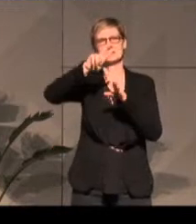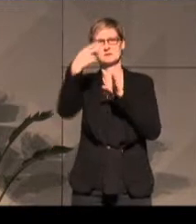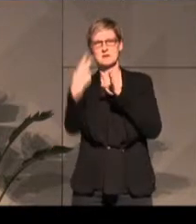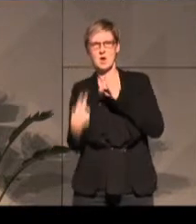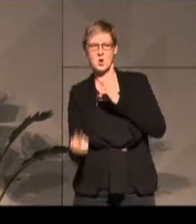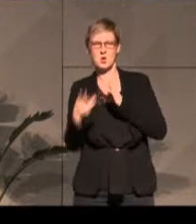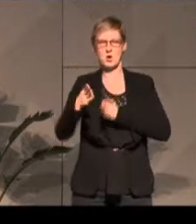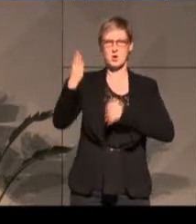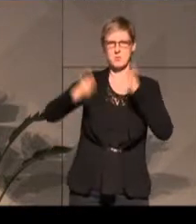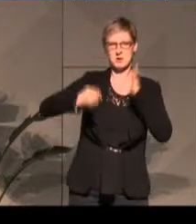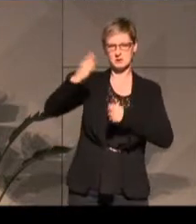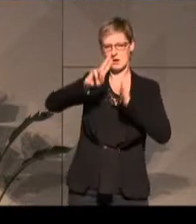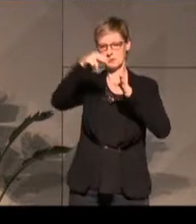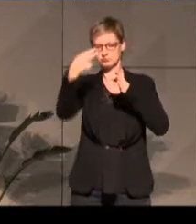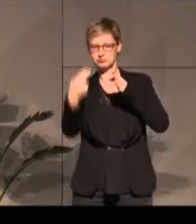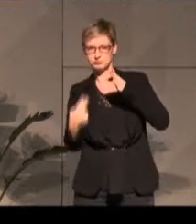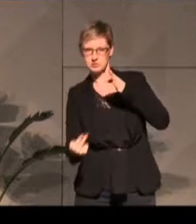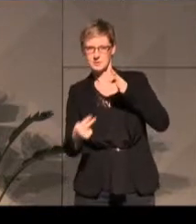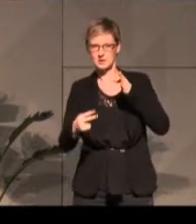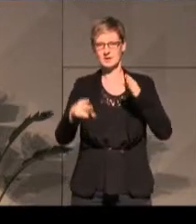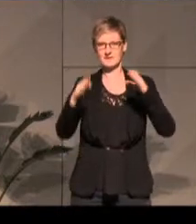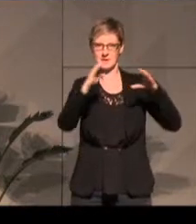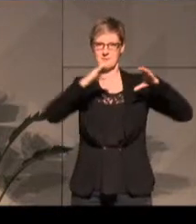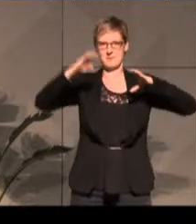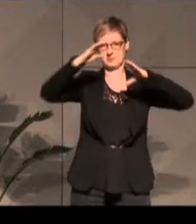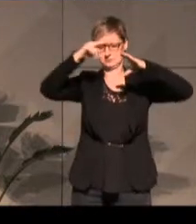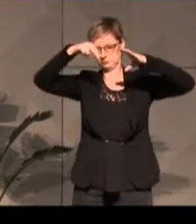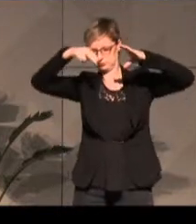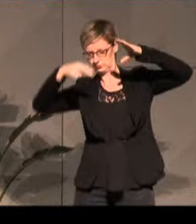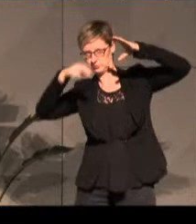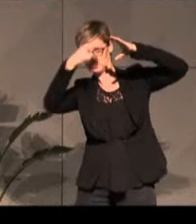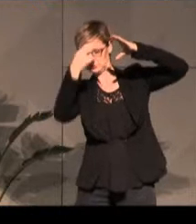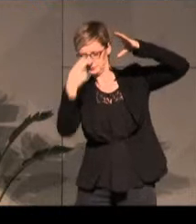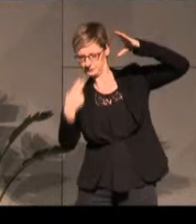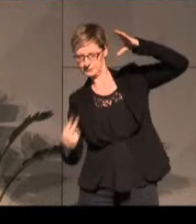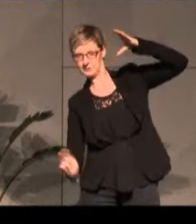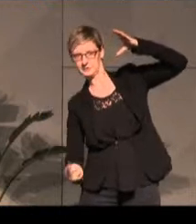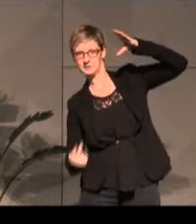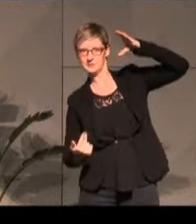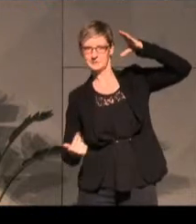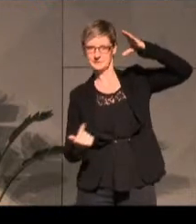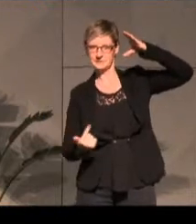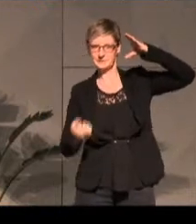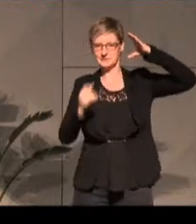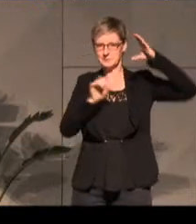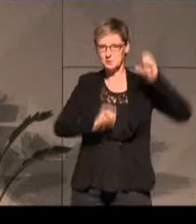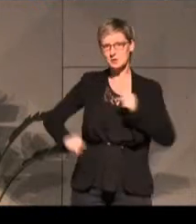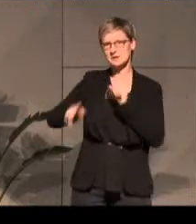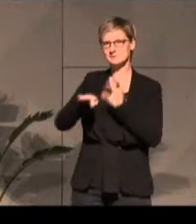our unmanned vehicle to explore the ice from below.